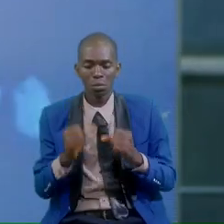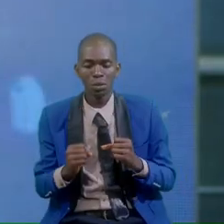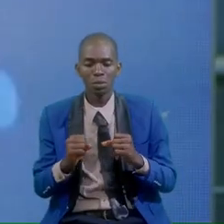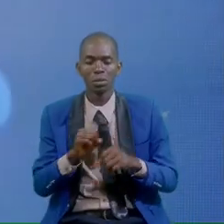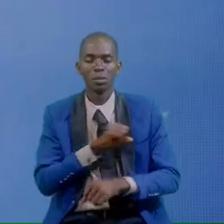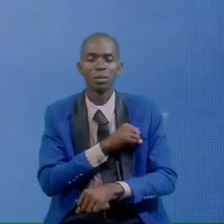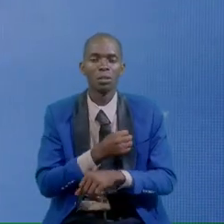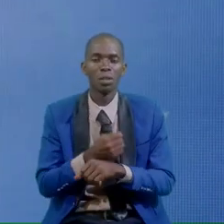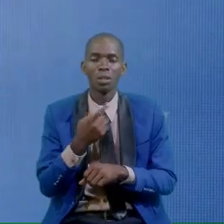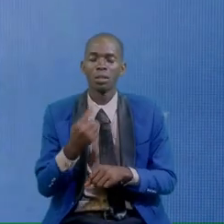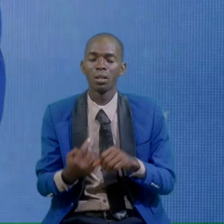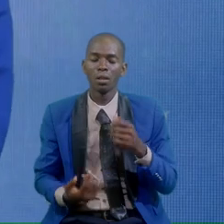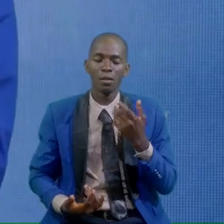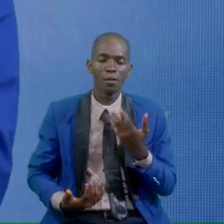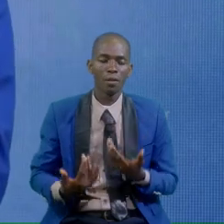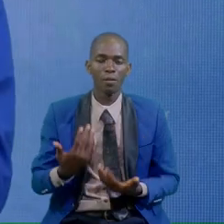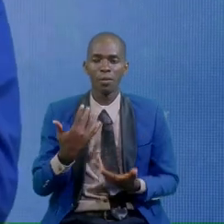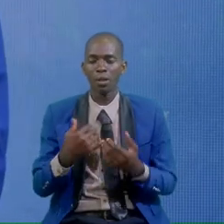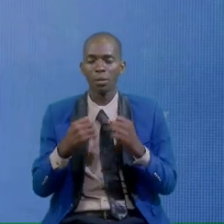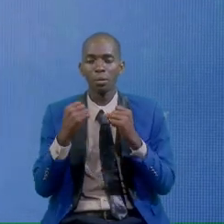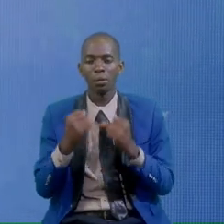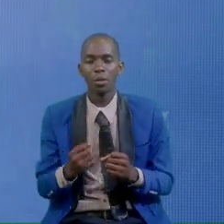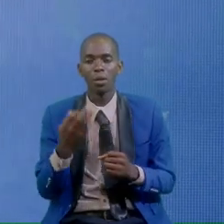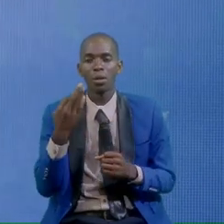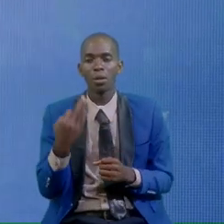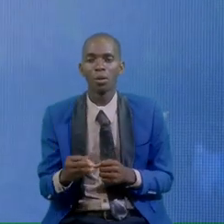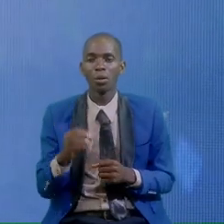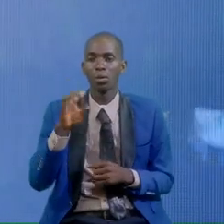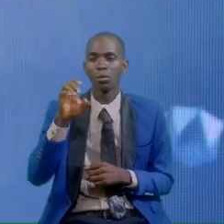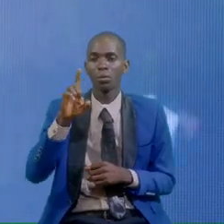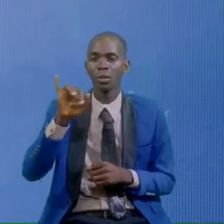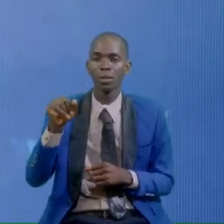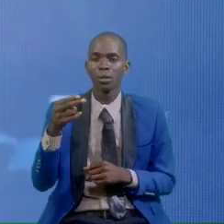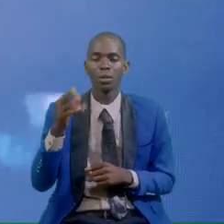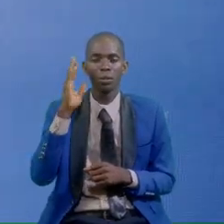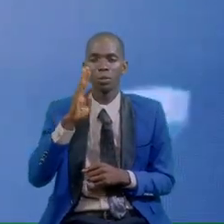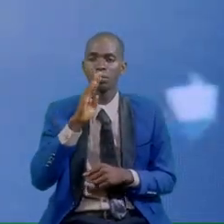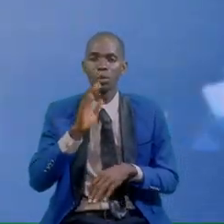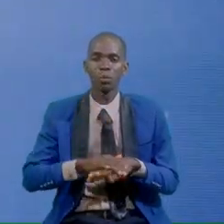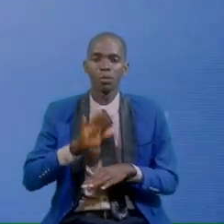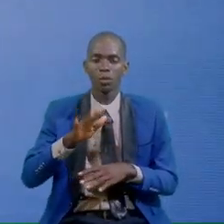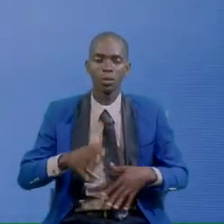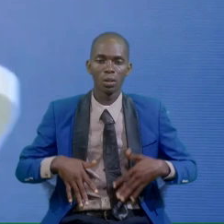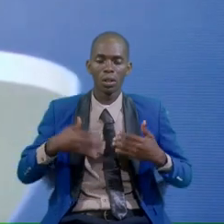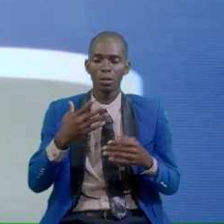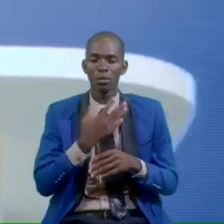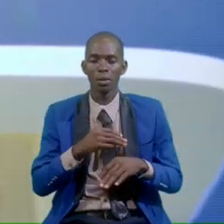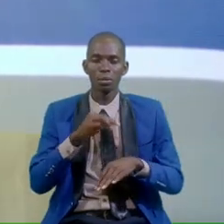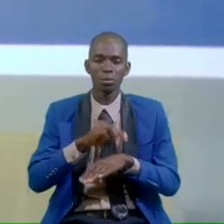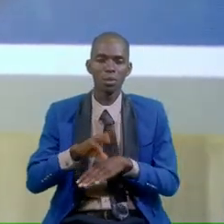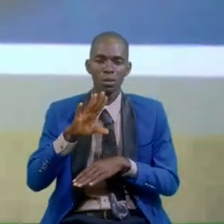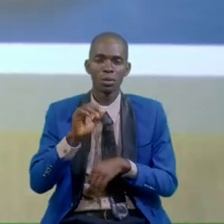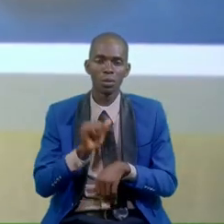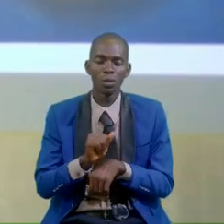the firepower of Elijah will be upon your life and ministry and profession, I